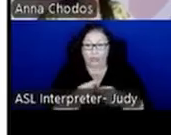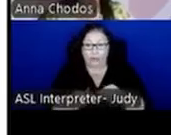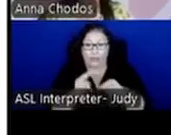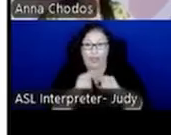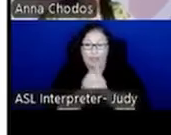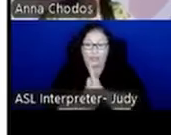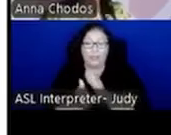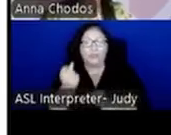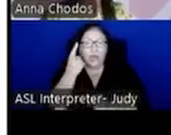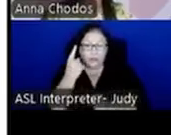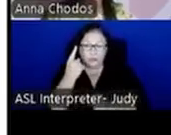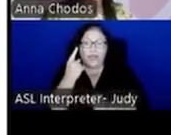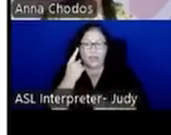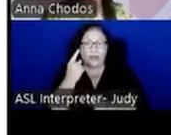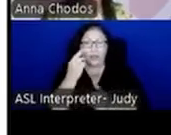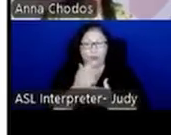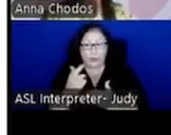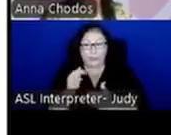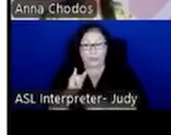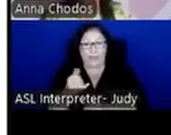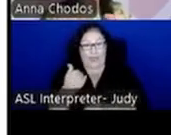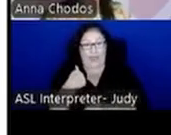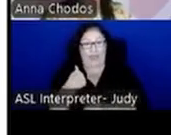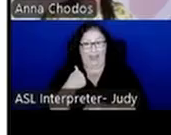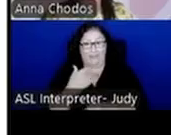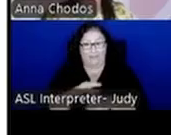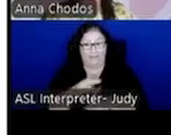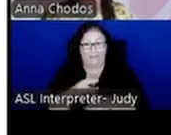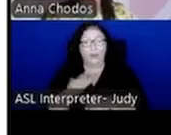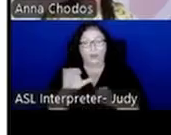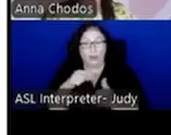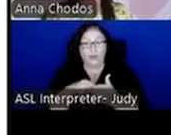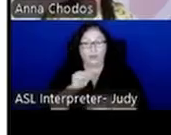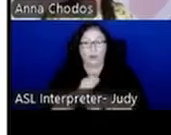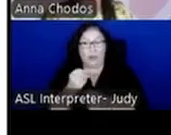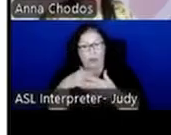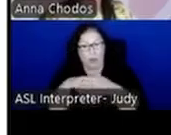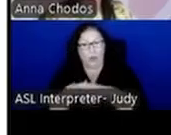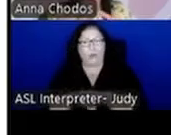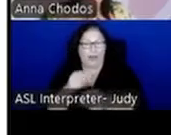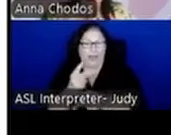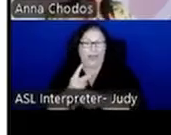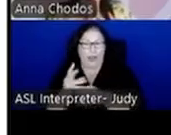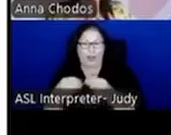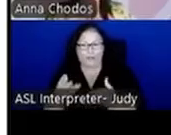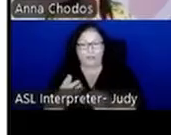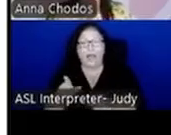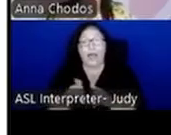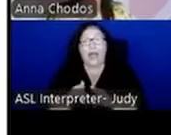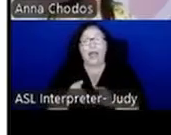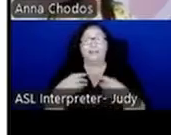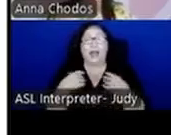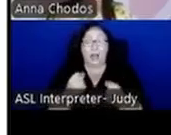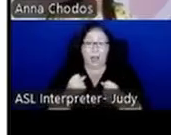the resources that they have at hand to do this work of incorporating caregivers. And as a healthcare provider myself, and